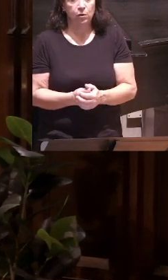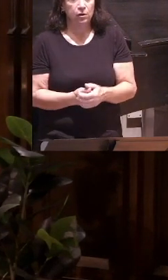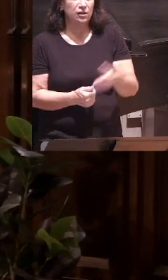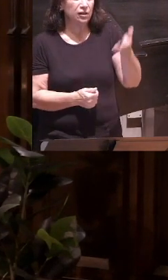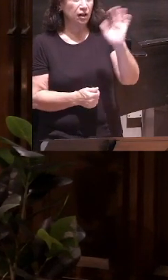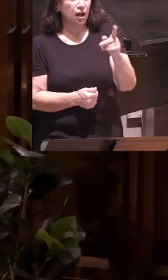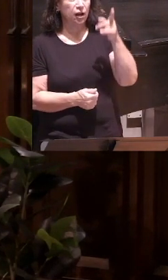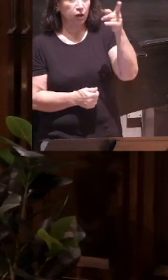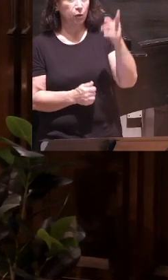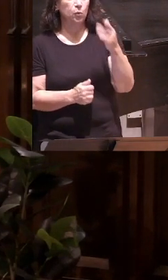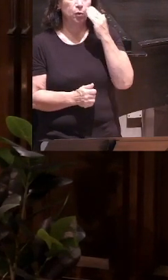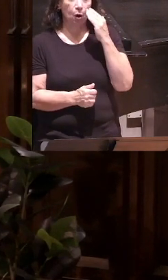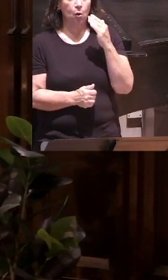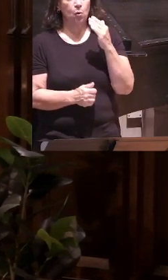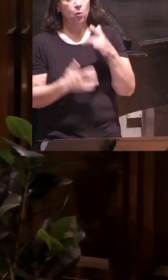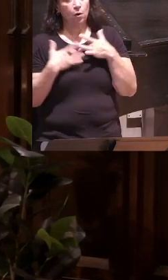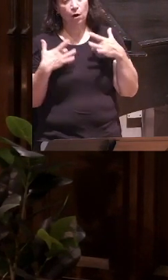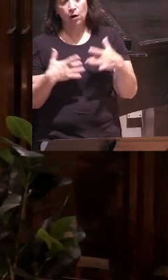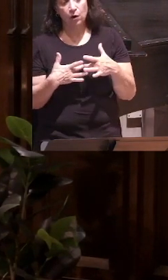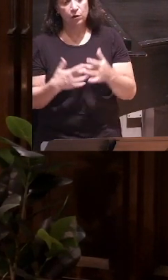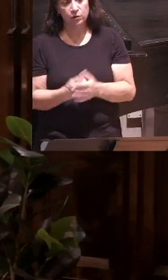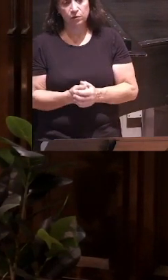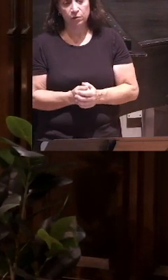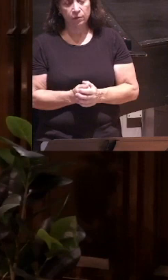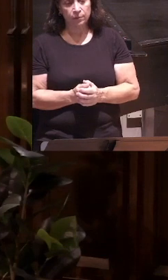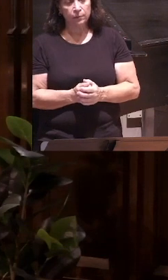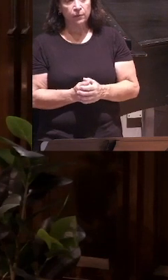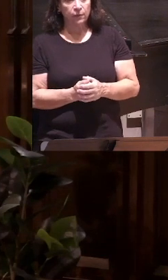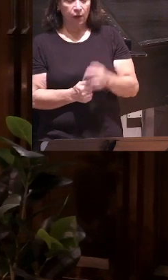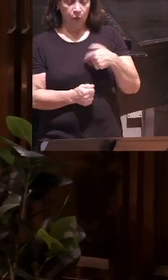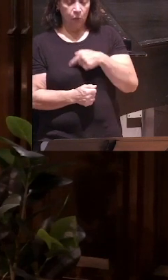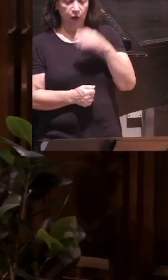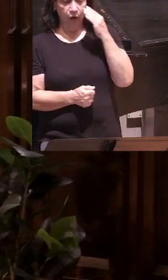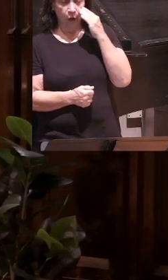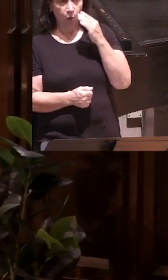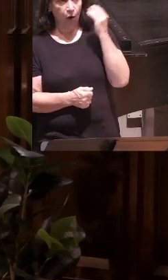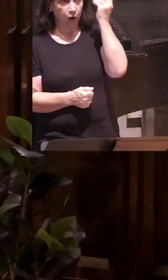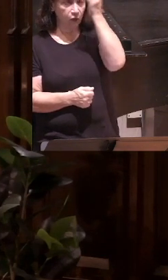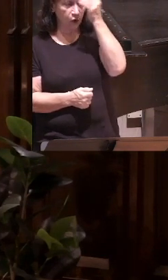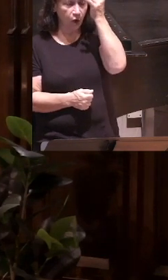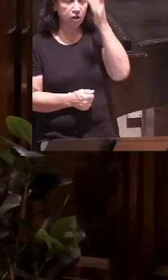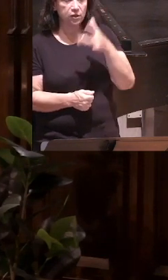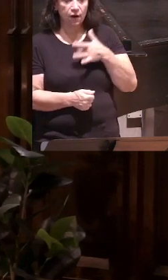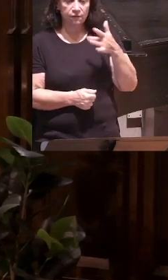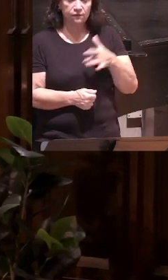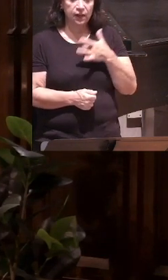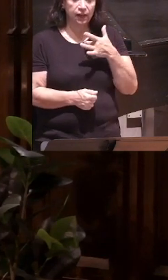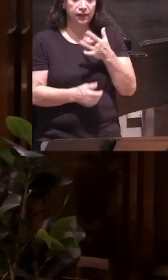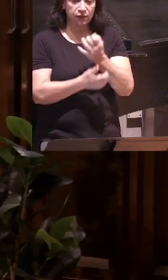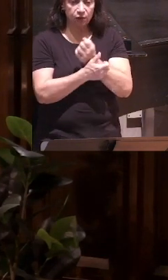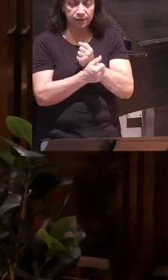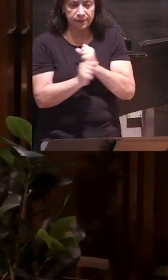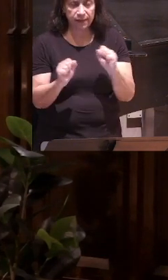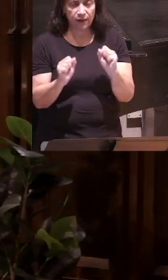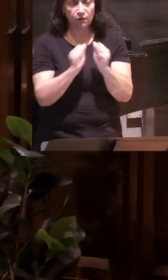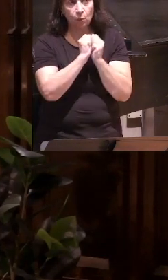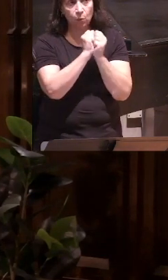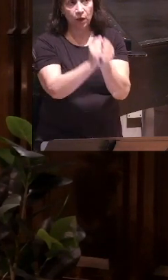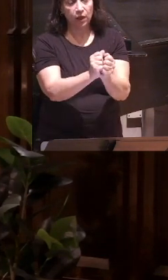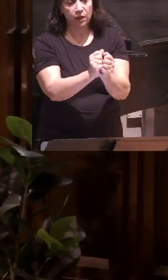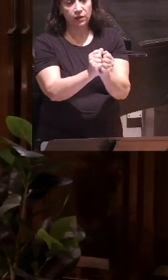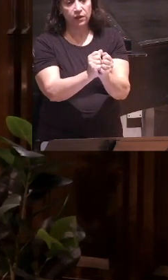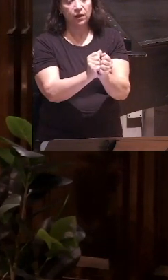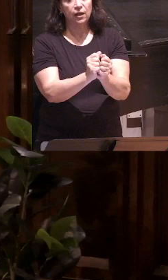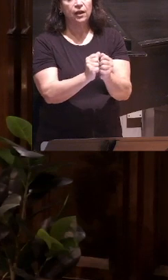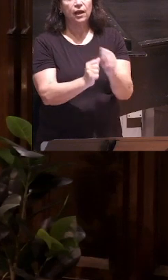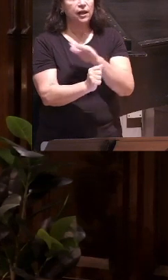you know what is on our hearts. And we know that our thoughts and our feelings are safe with and